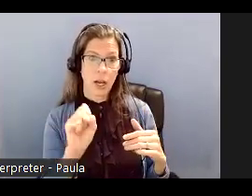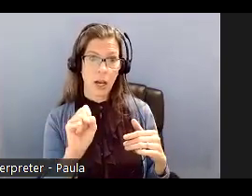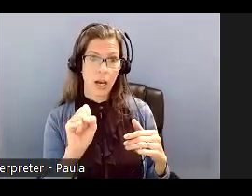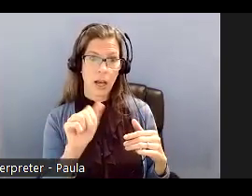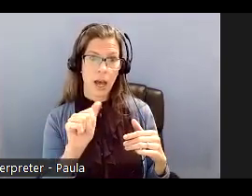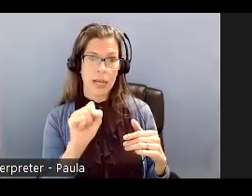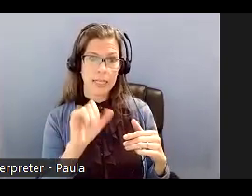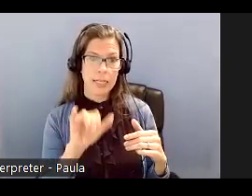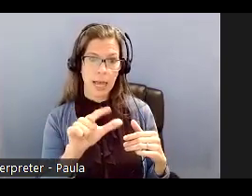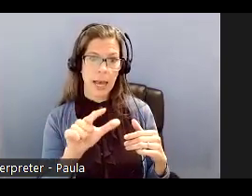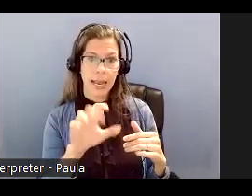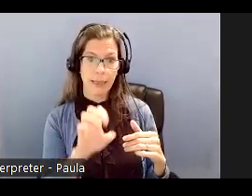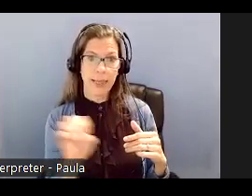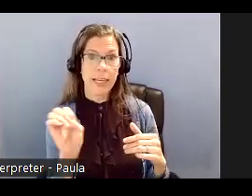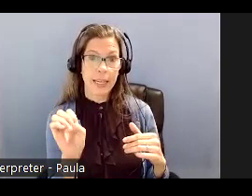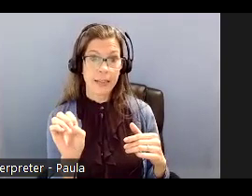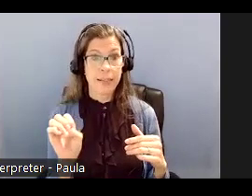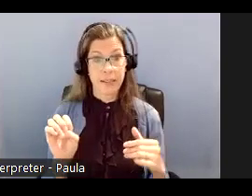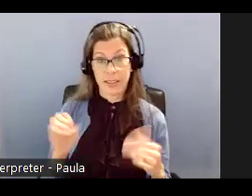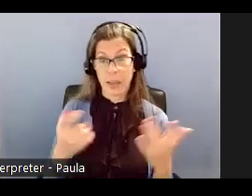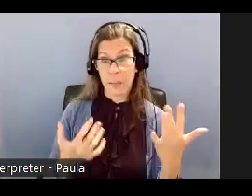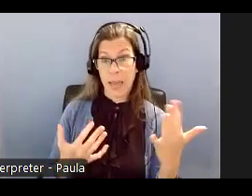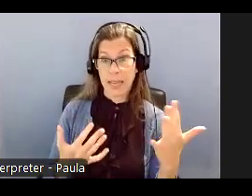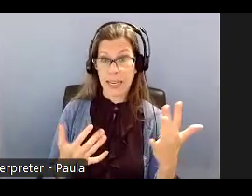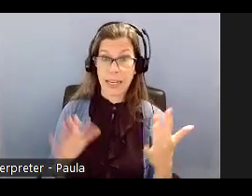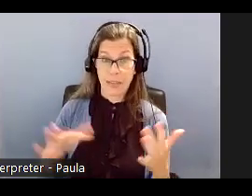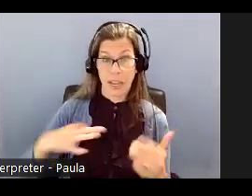status is pending and their eligibility for Apple Health expansion?